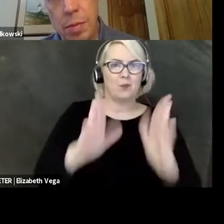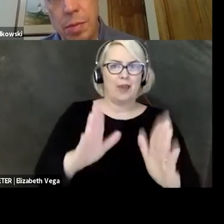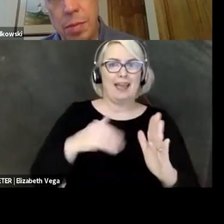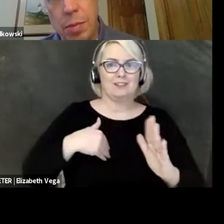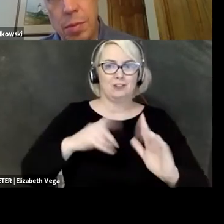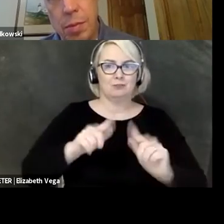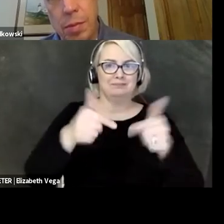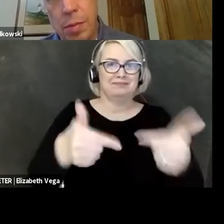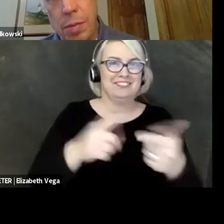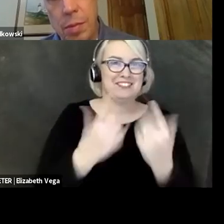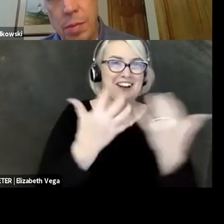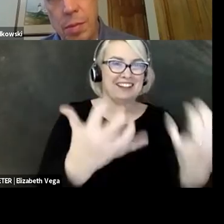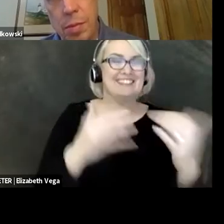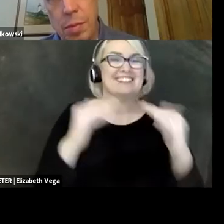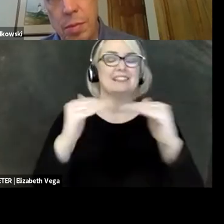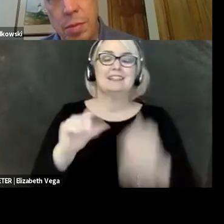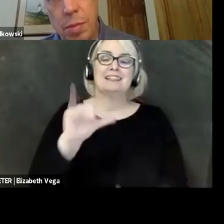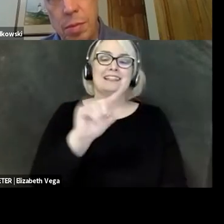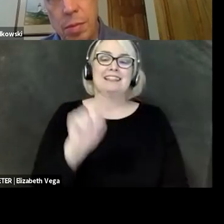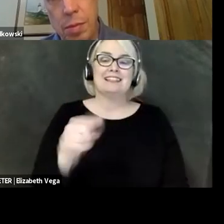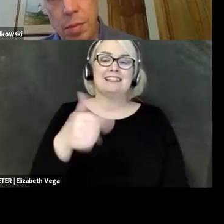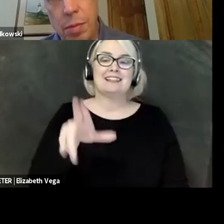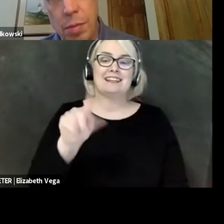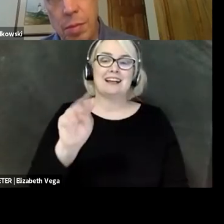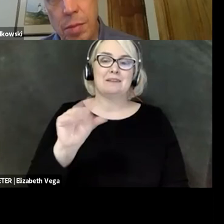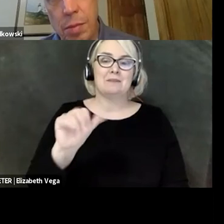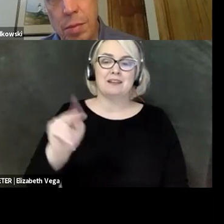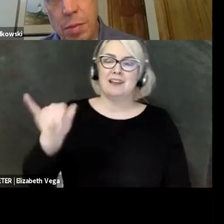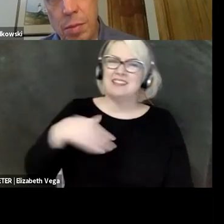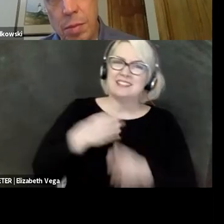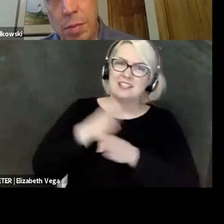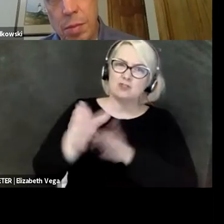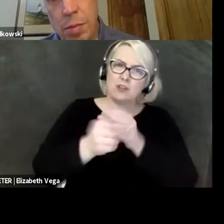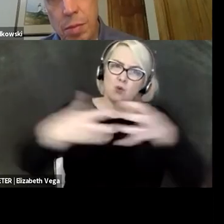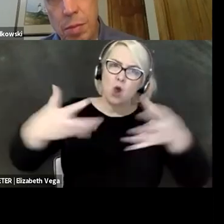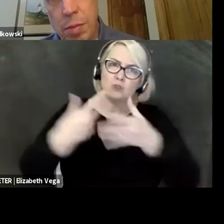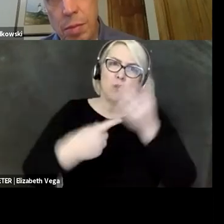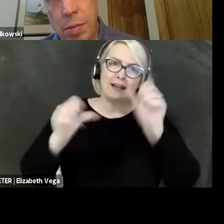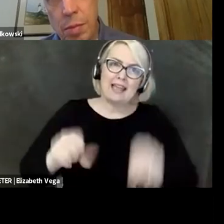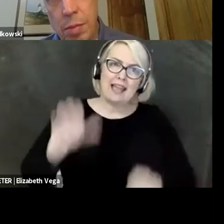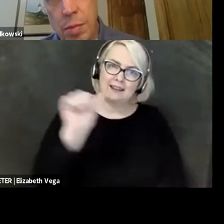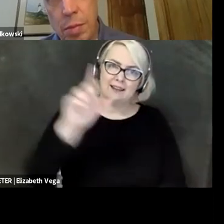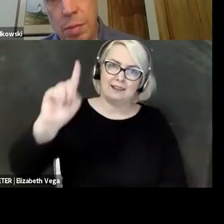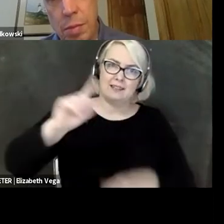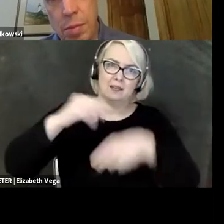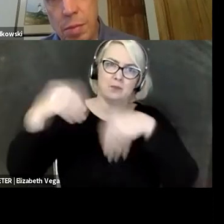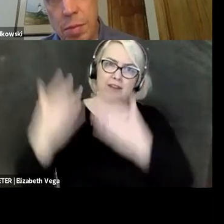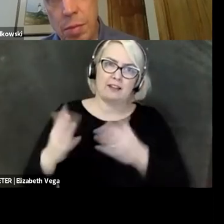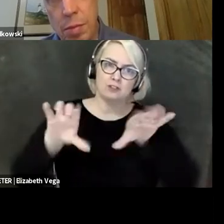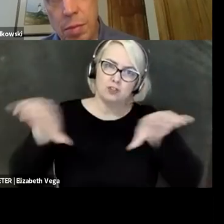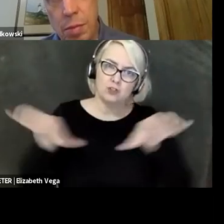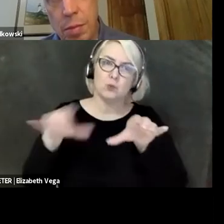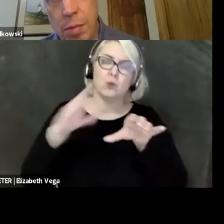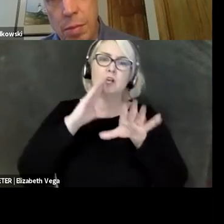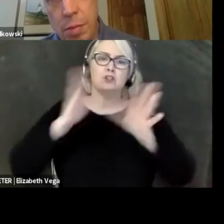Liz Gutman, as the industry grows so quickly, what can audio description providers do to encourage a quality